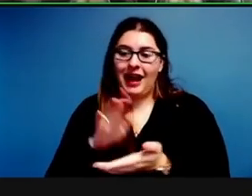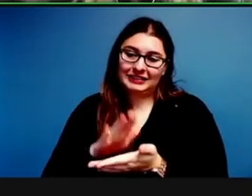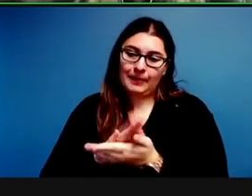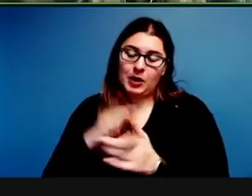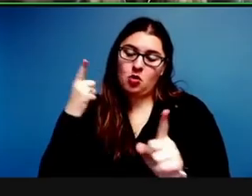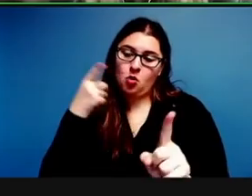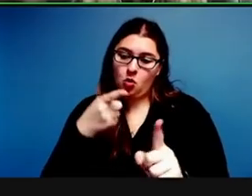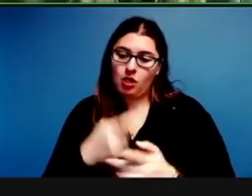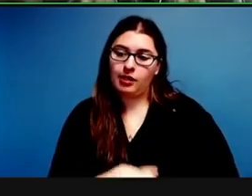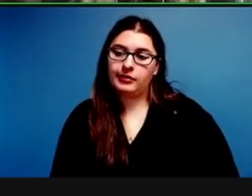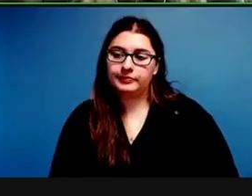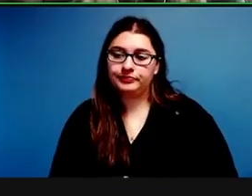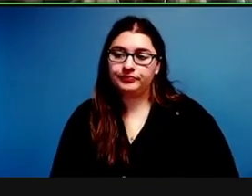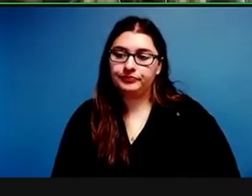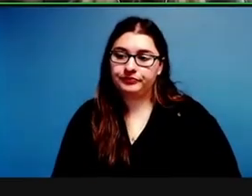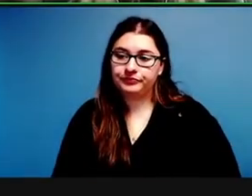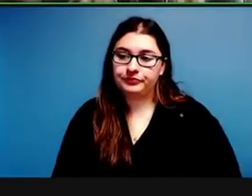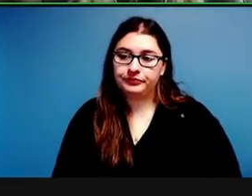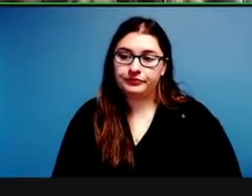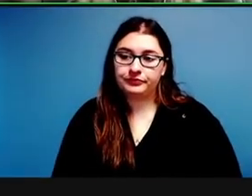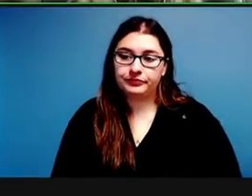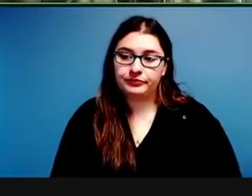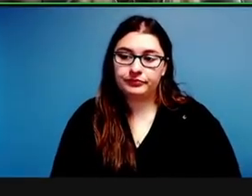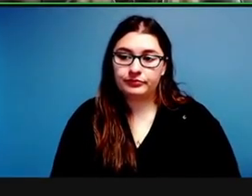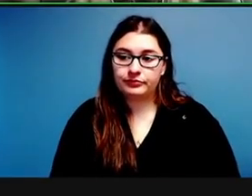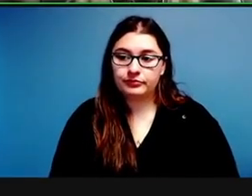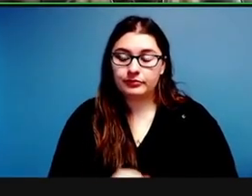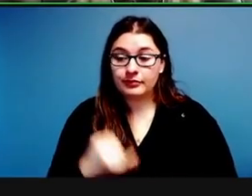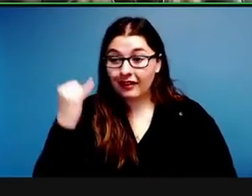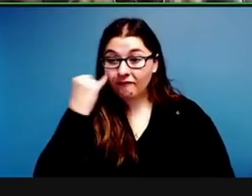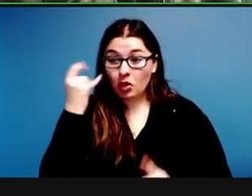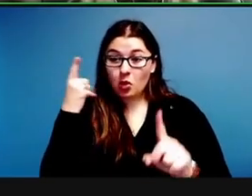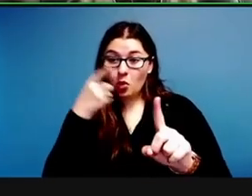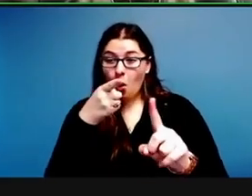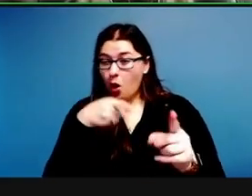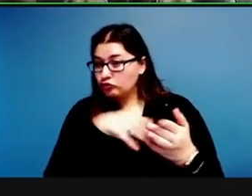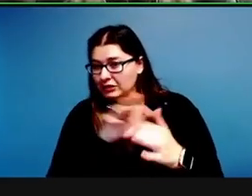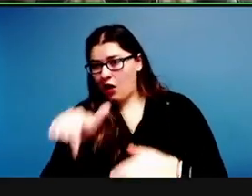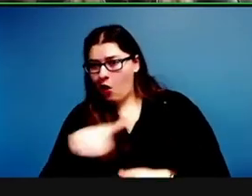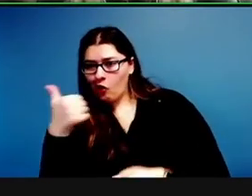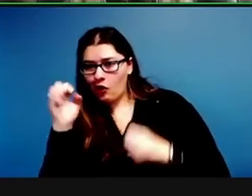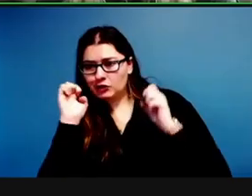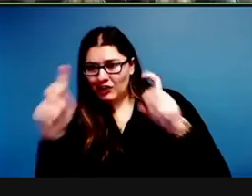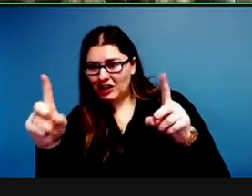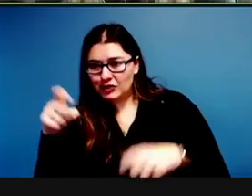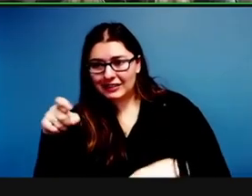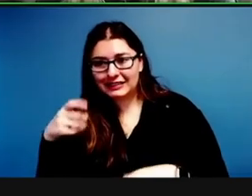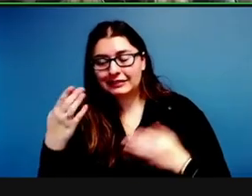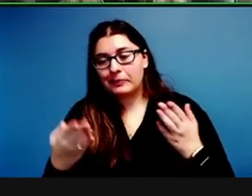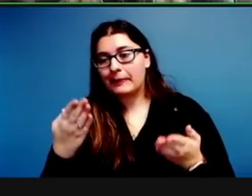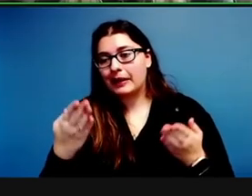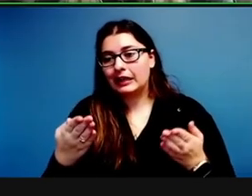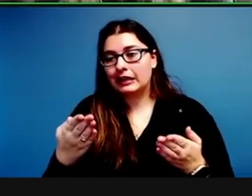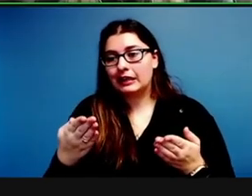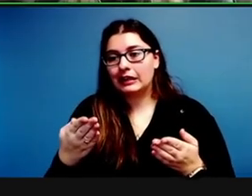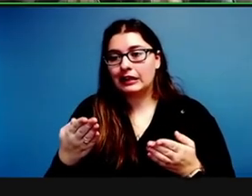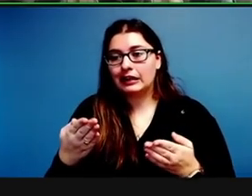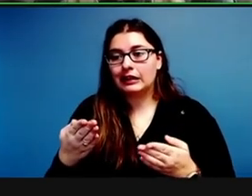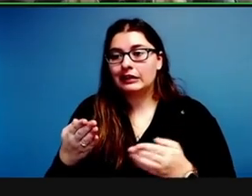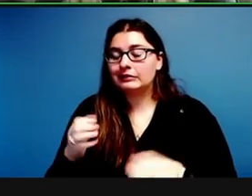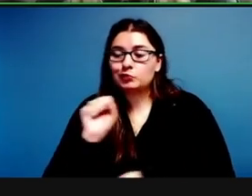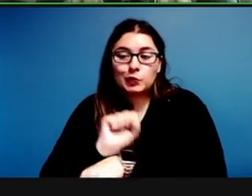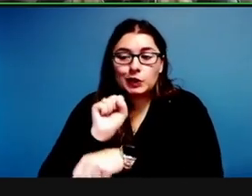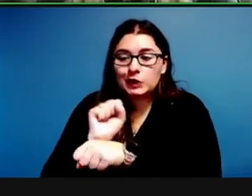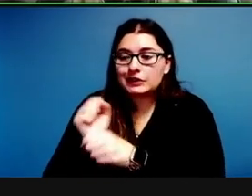goal. If the goal is addressing other educational needs, maybe it's a vocational